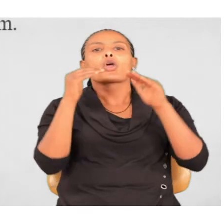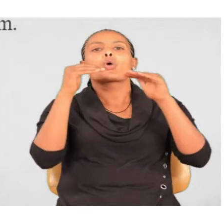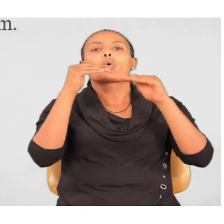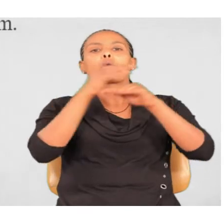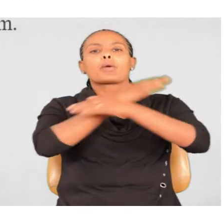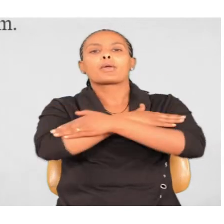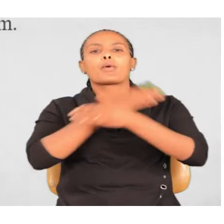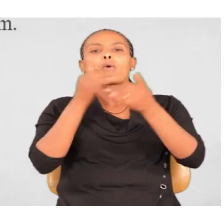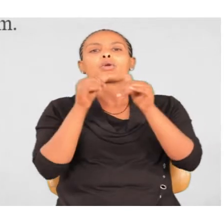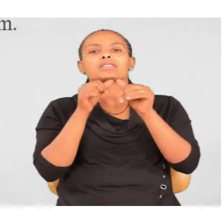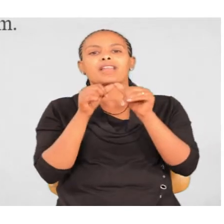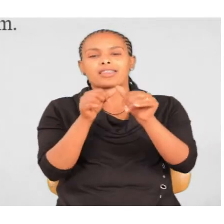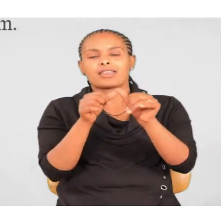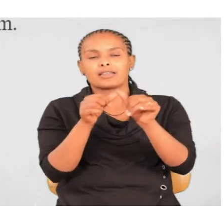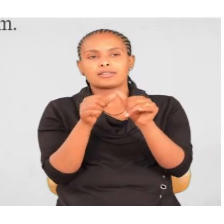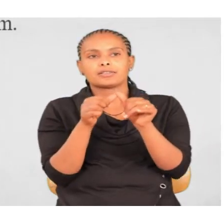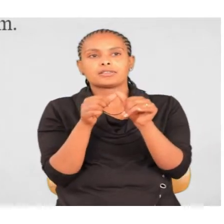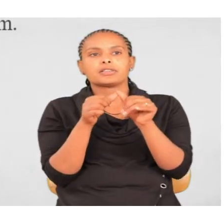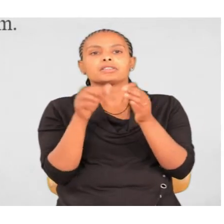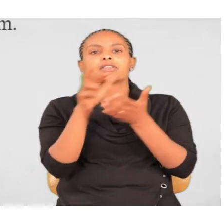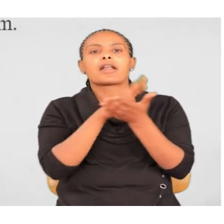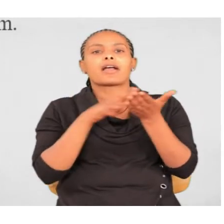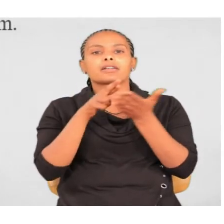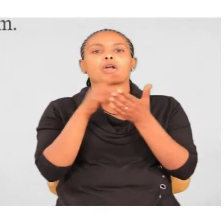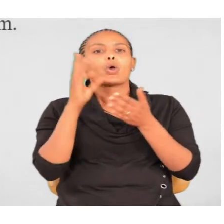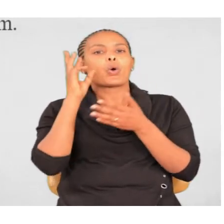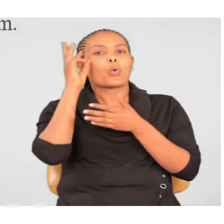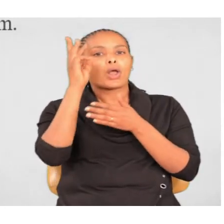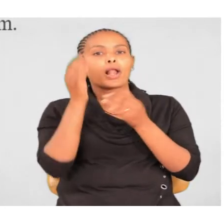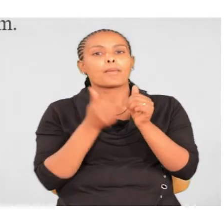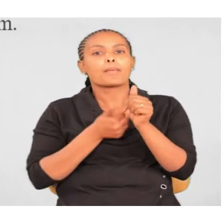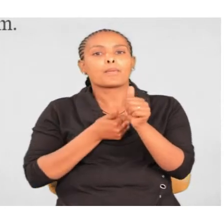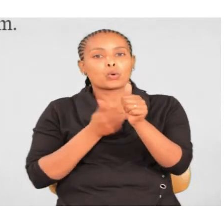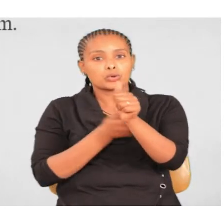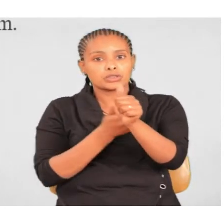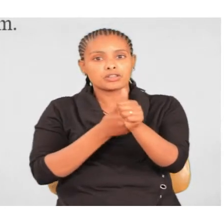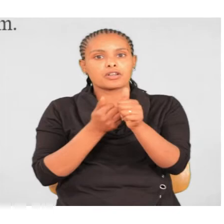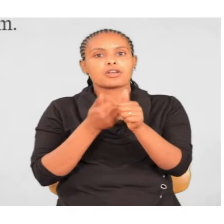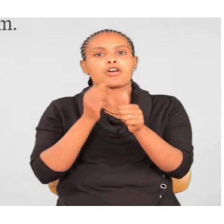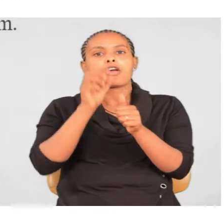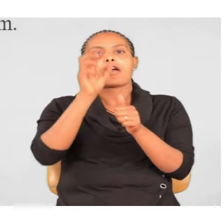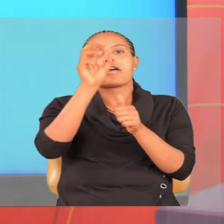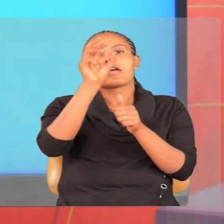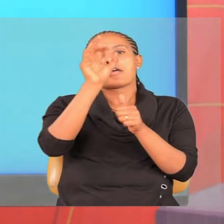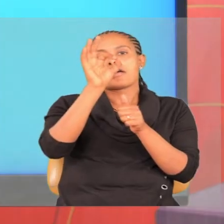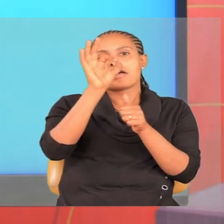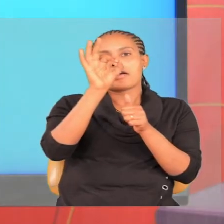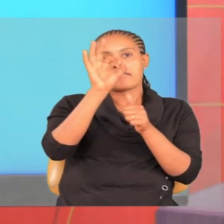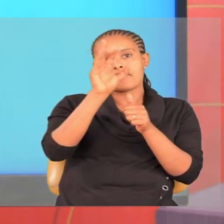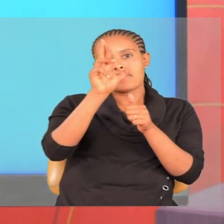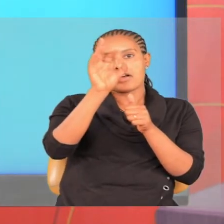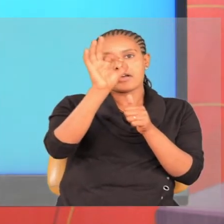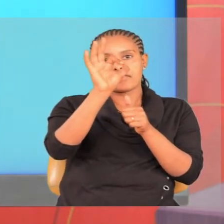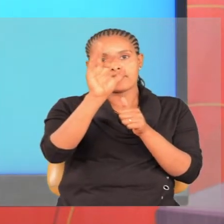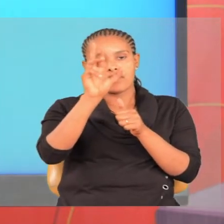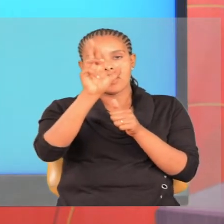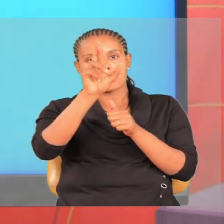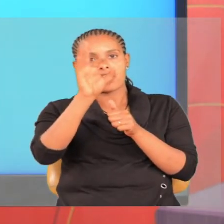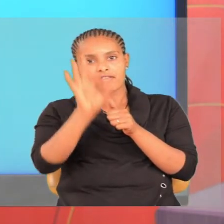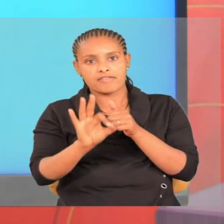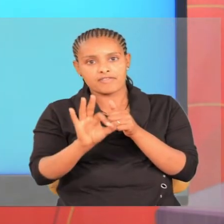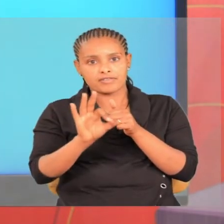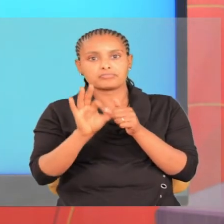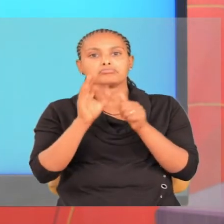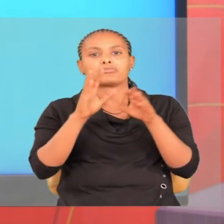equilibrium constant, the reaction will proceed in the forward direction. Formation of product